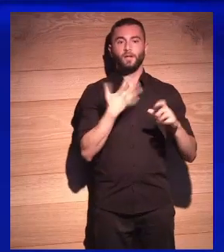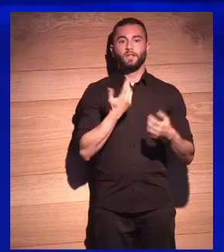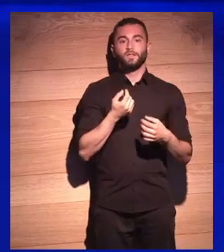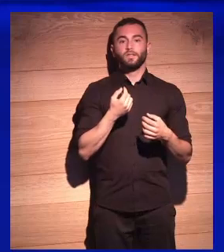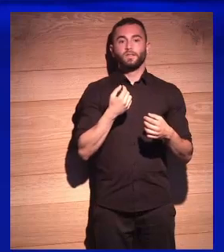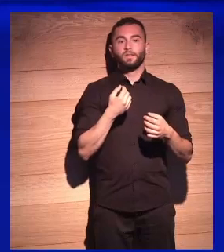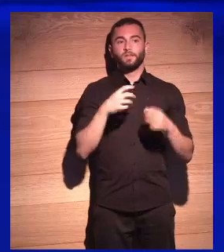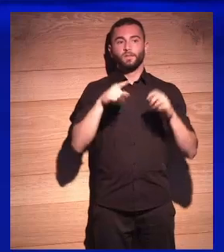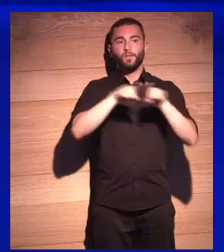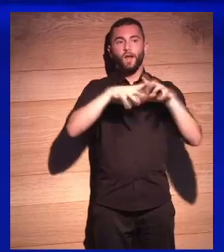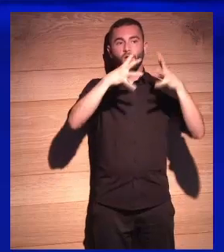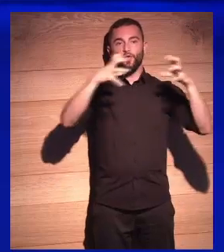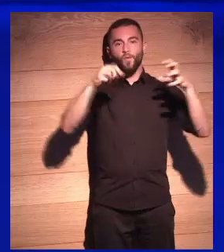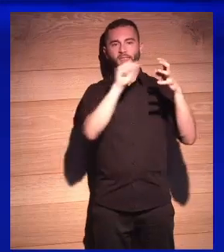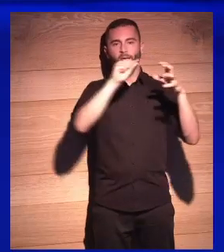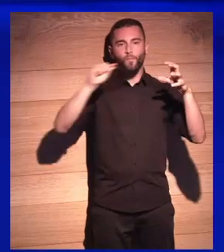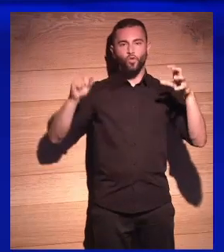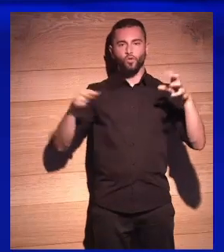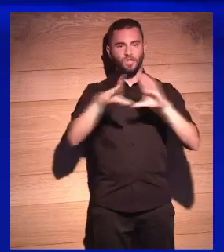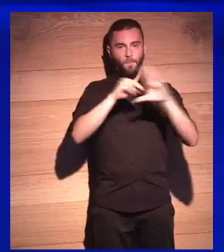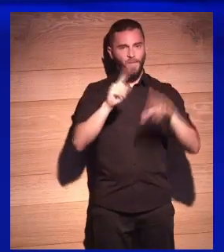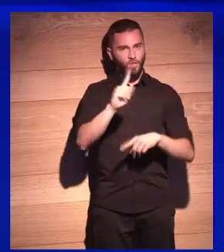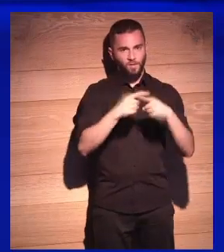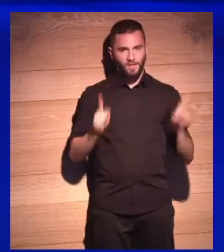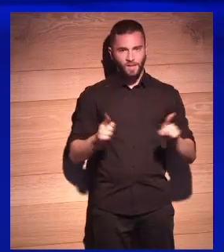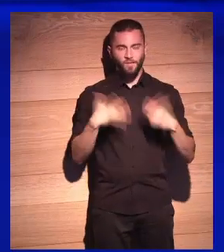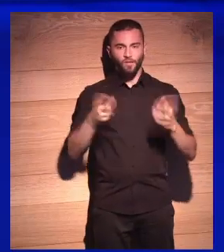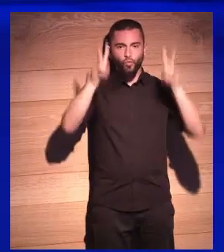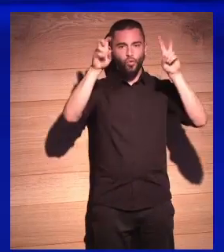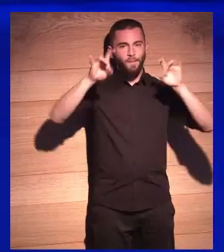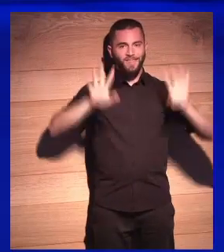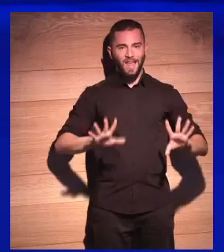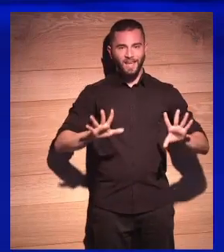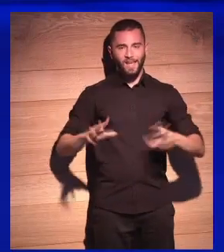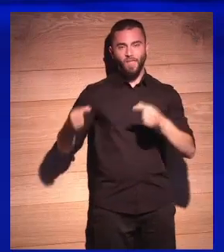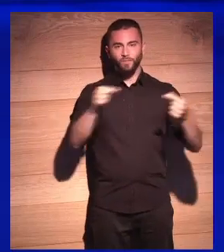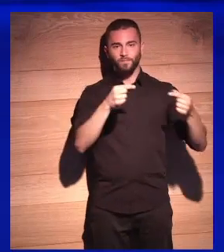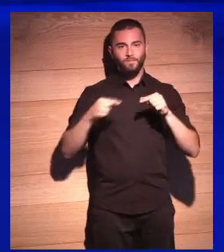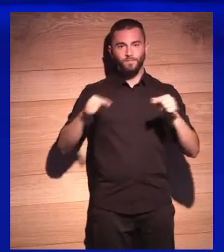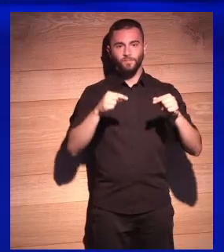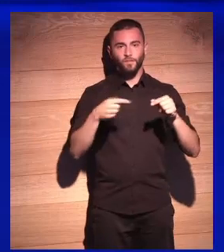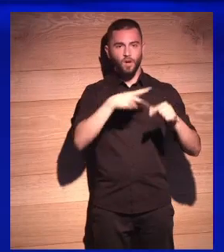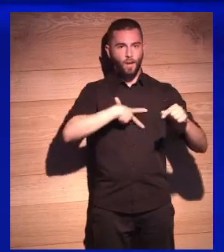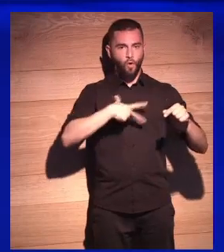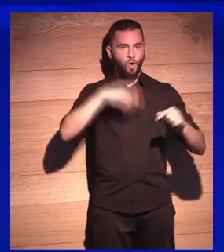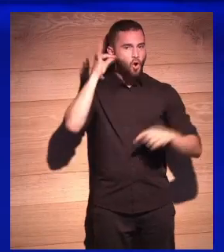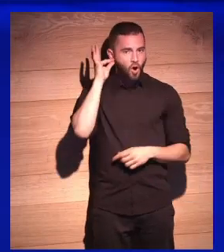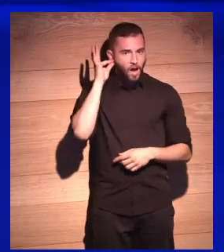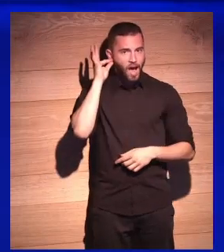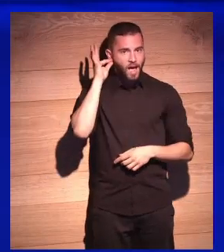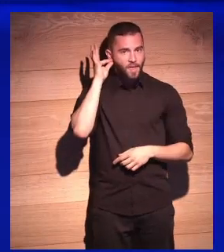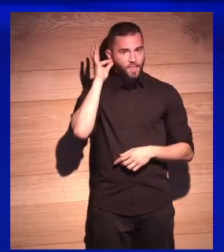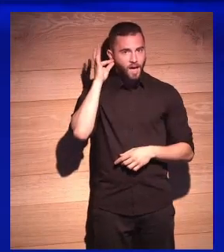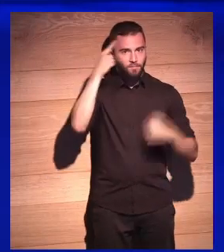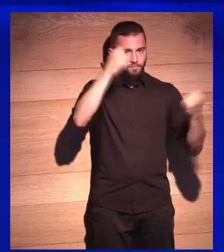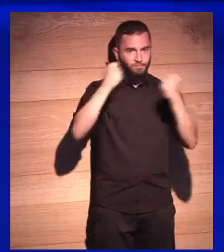you have is a cloud of points. It's no longer video. So it was quite a delicate thing that we talk about with a